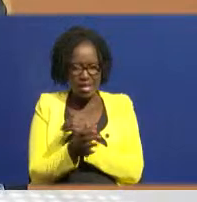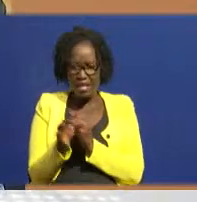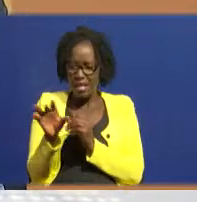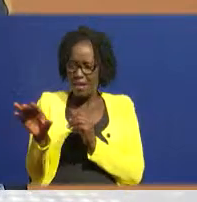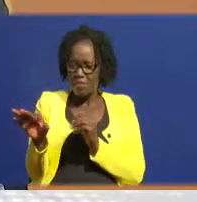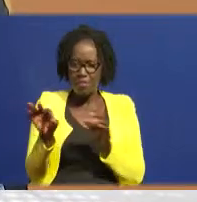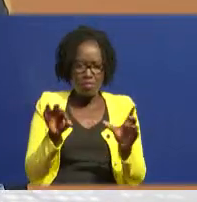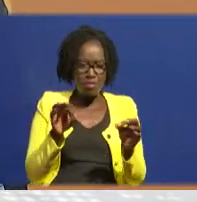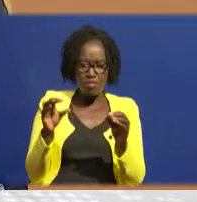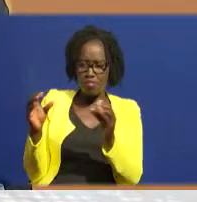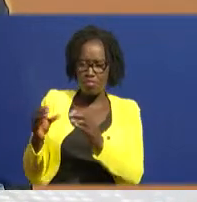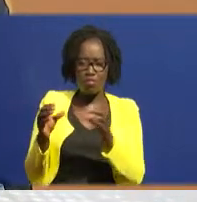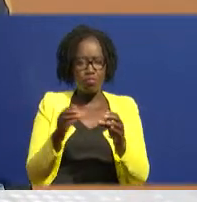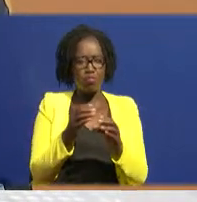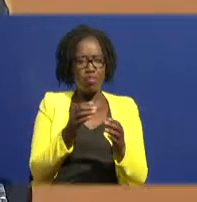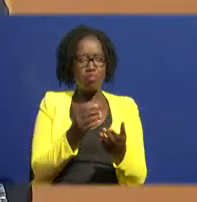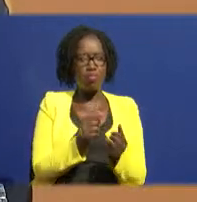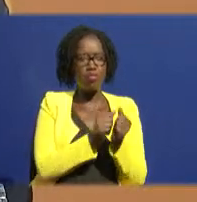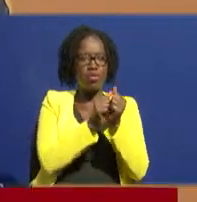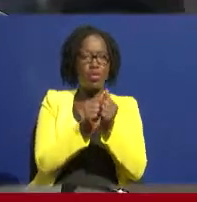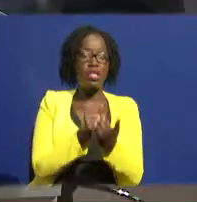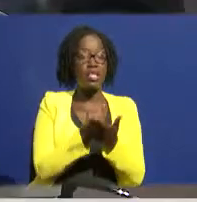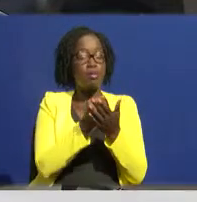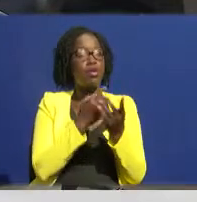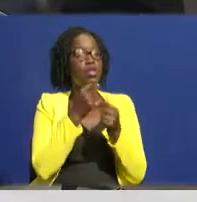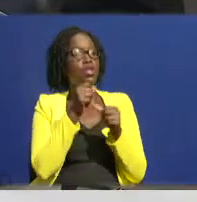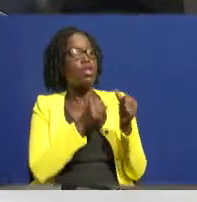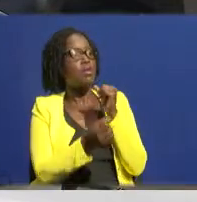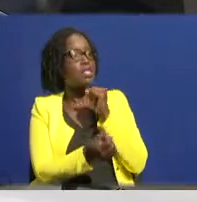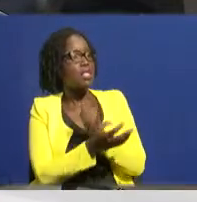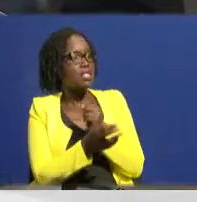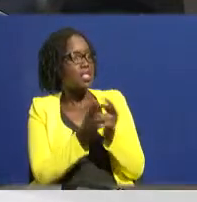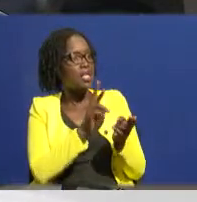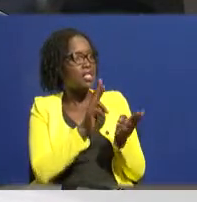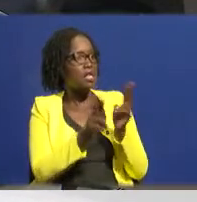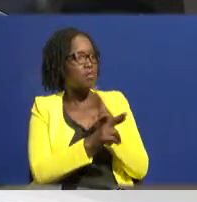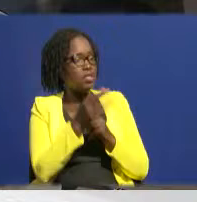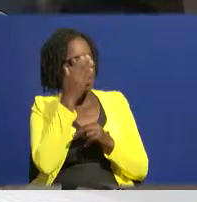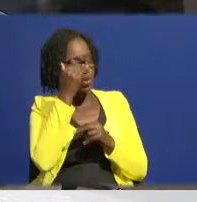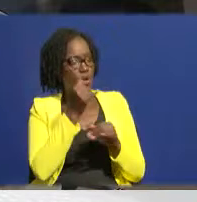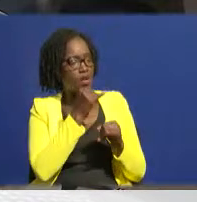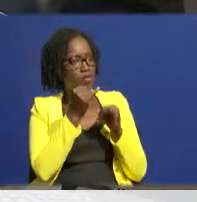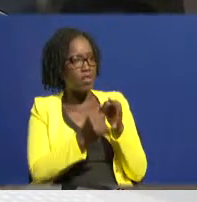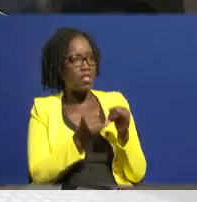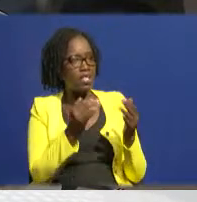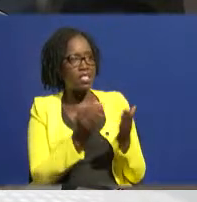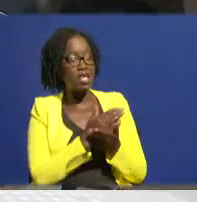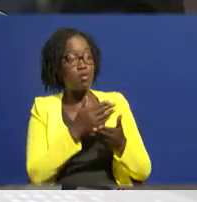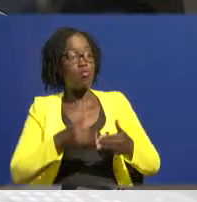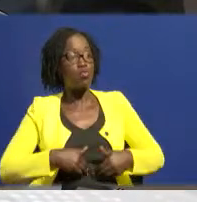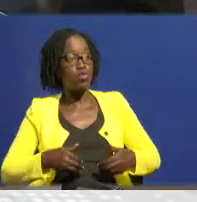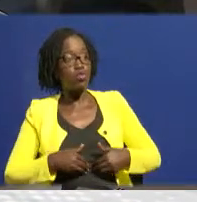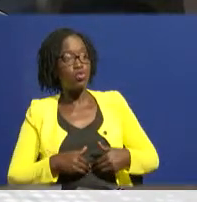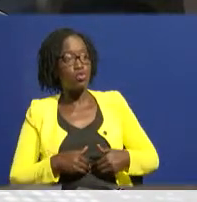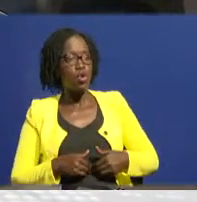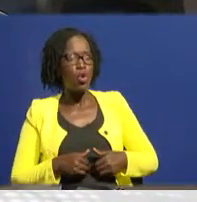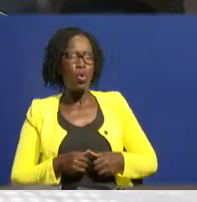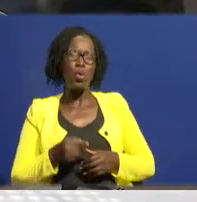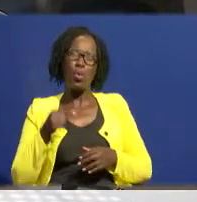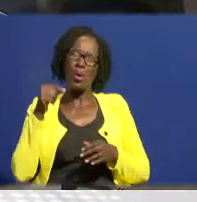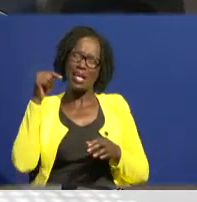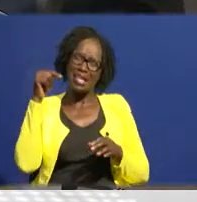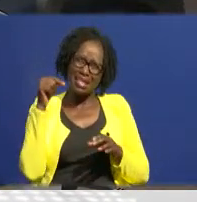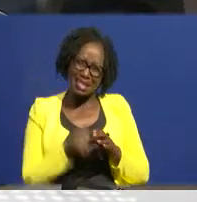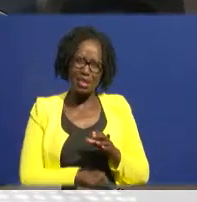together, help them. We'll be talking about counseling and also rehabilitation, because at the end of the day, there are some youths who are quite immersed in